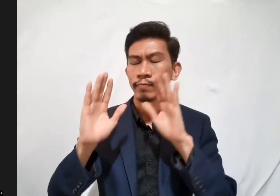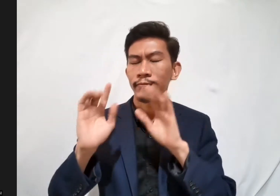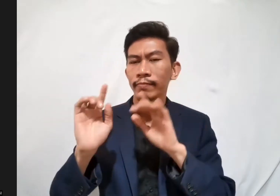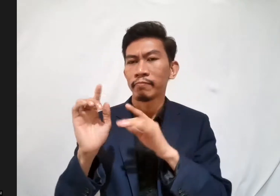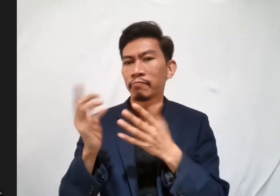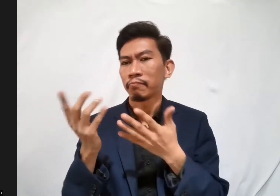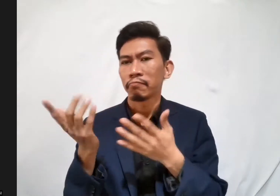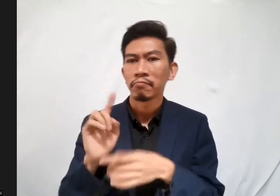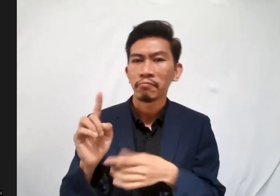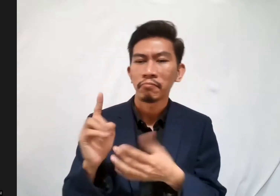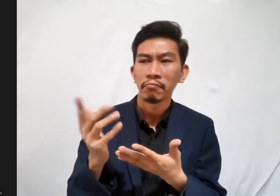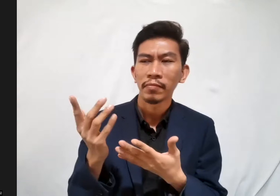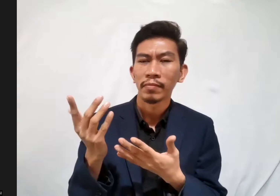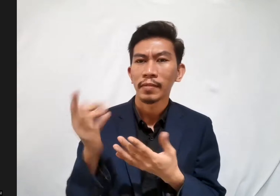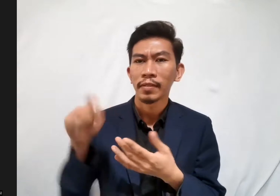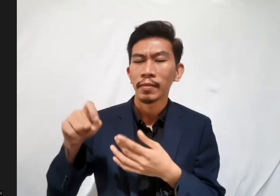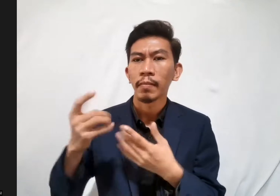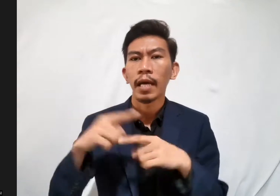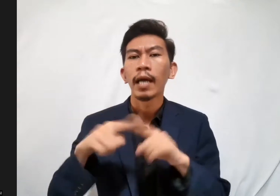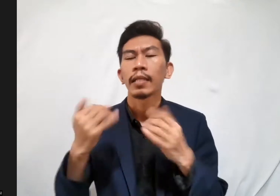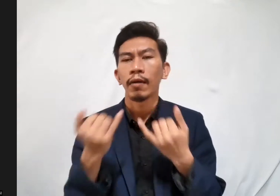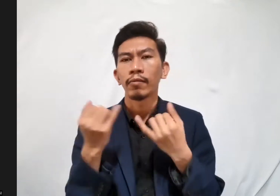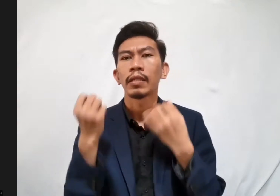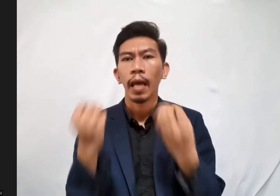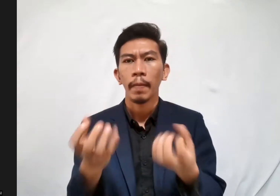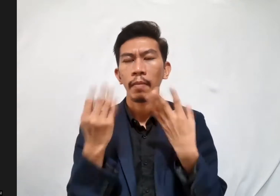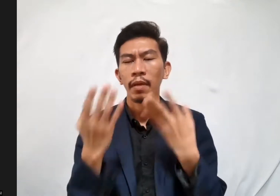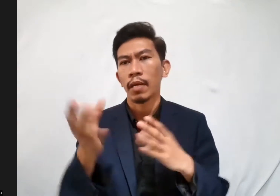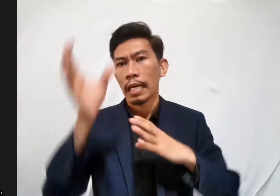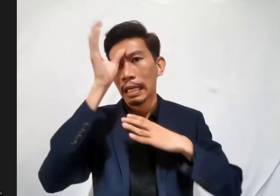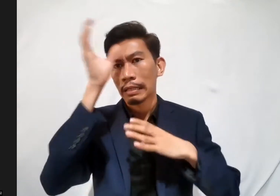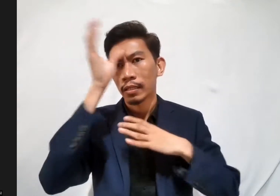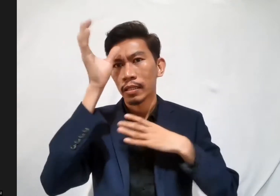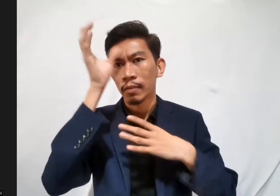still have high numbers of cancer patients.